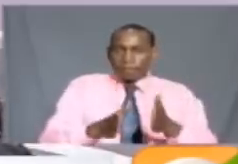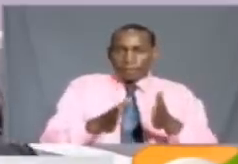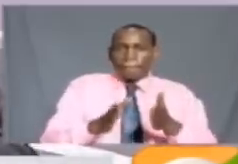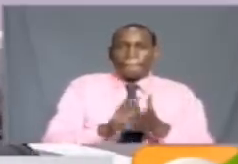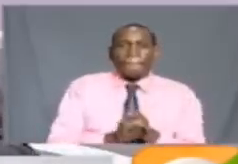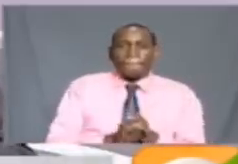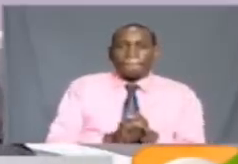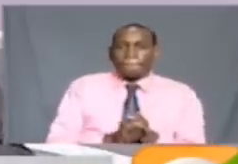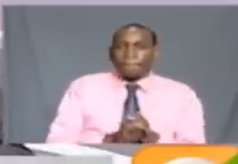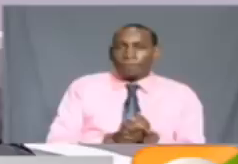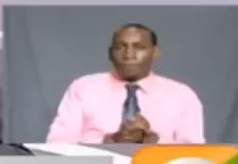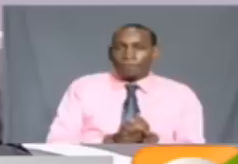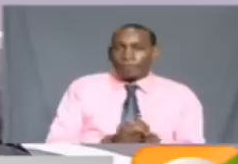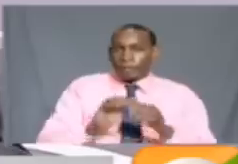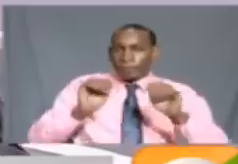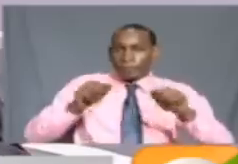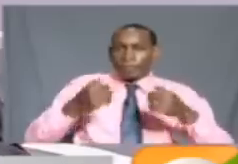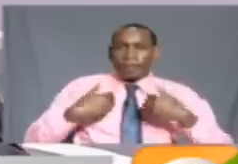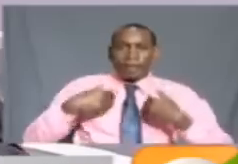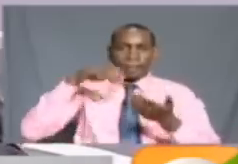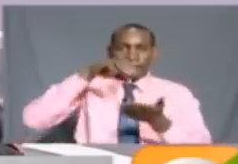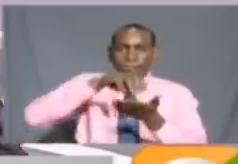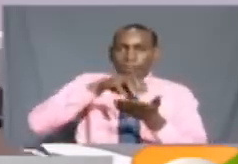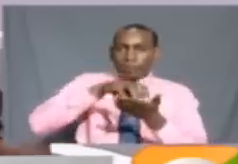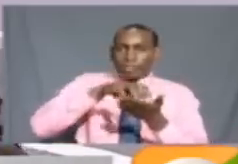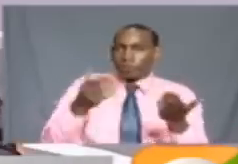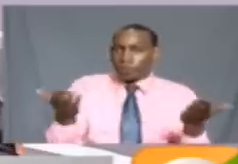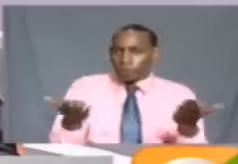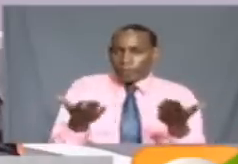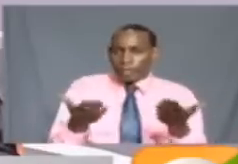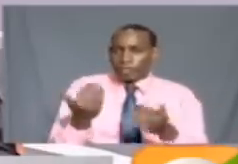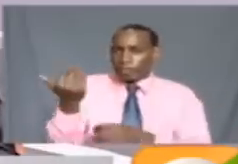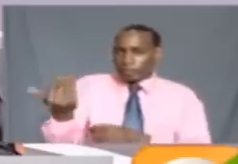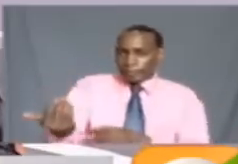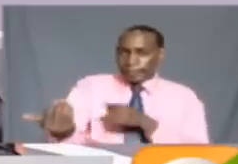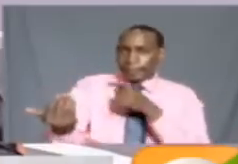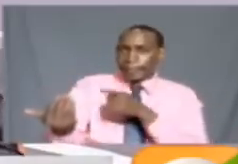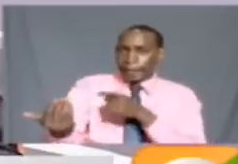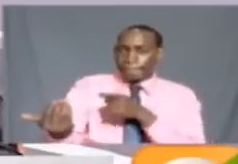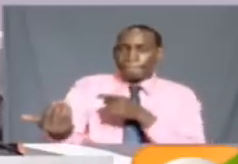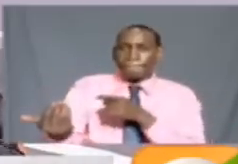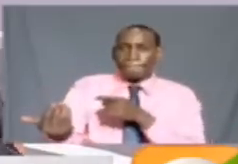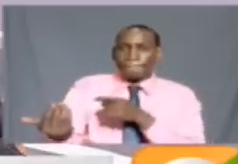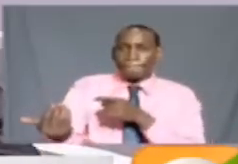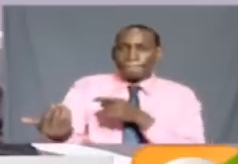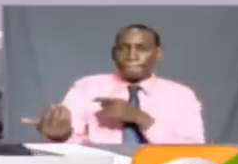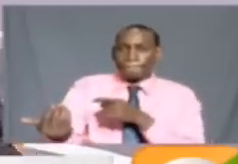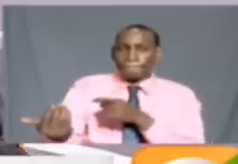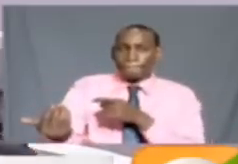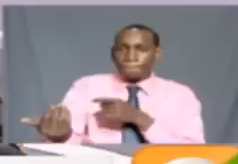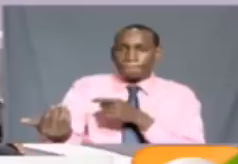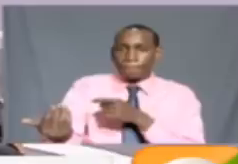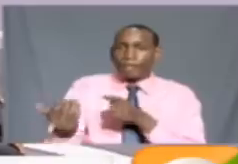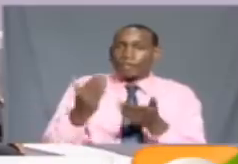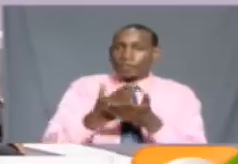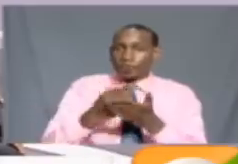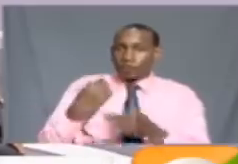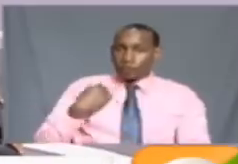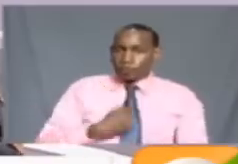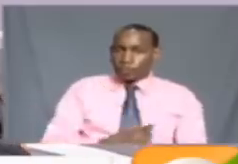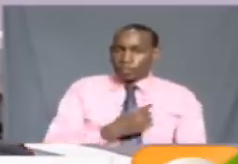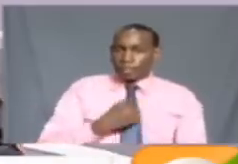possible. So, well, you would find a situation where a child has been found guilty